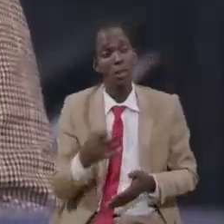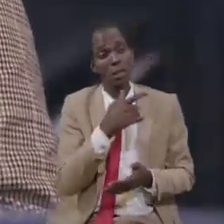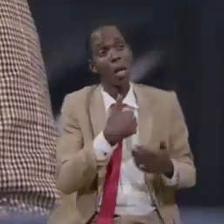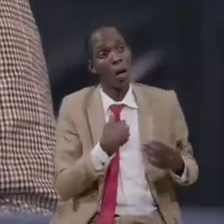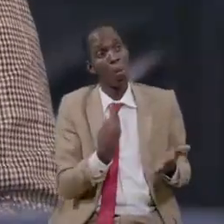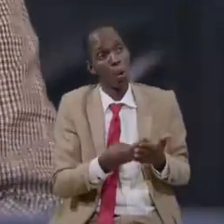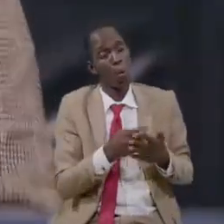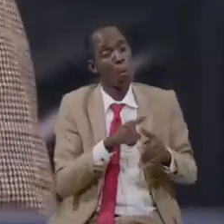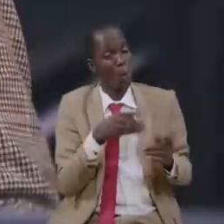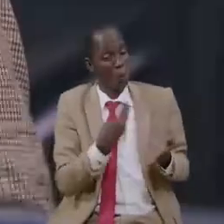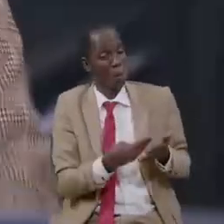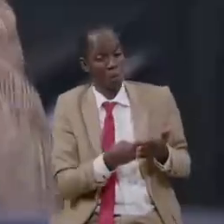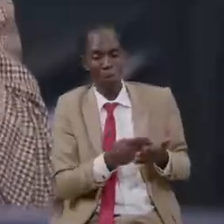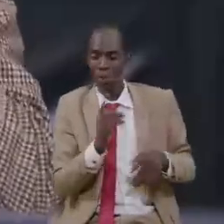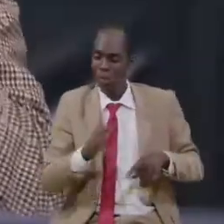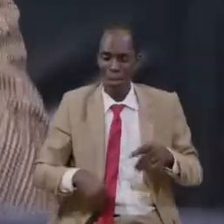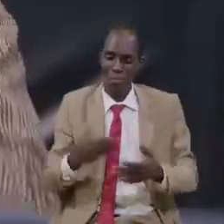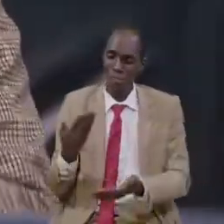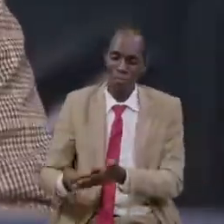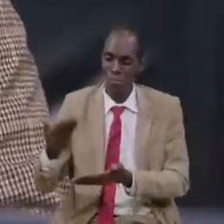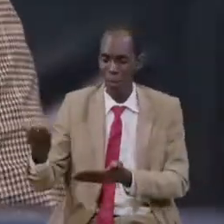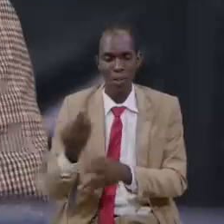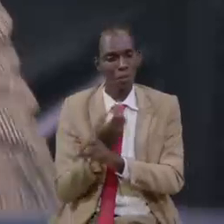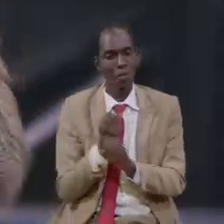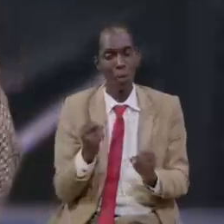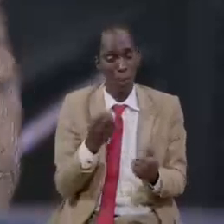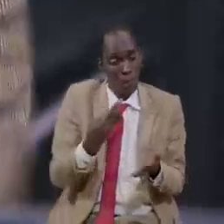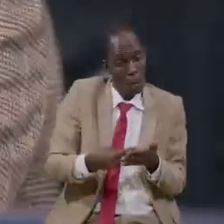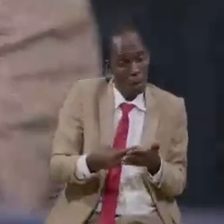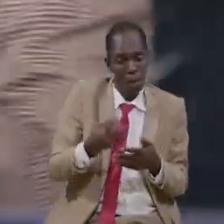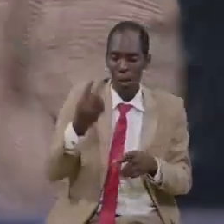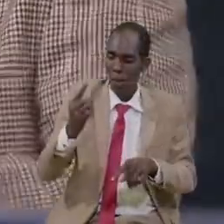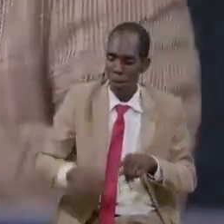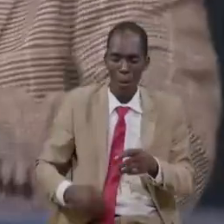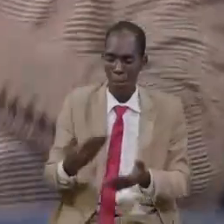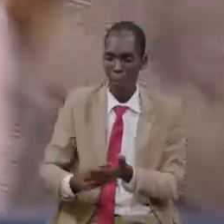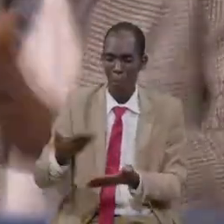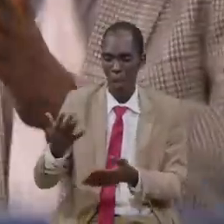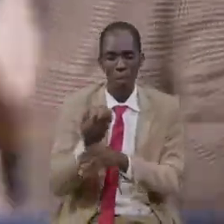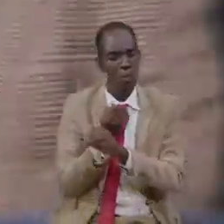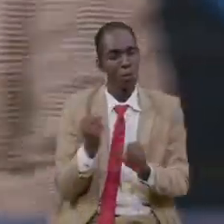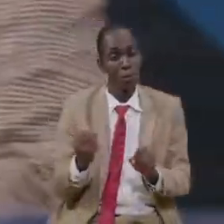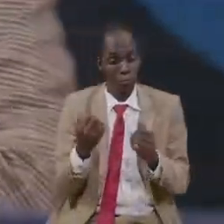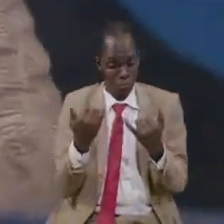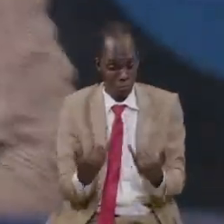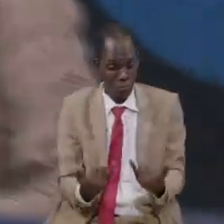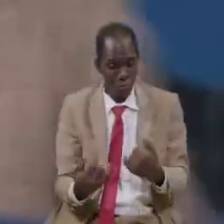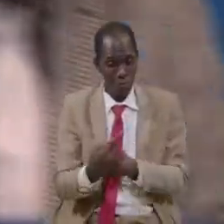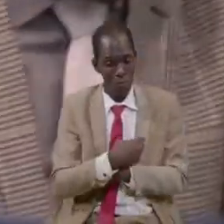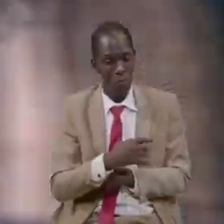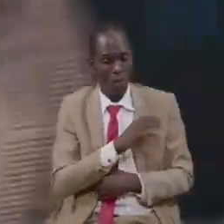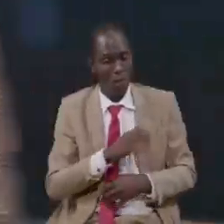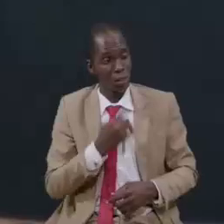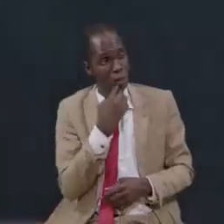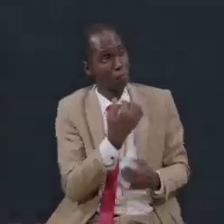buy redemption. Money cannot buy salvation. Today, I must abide